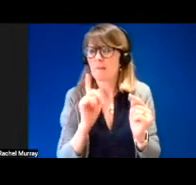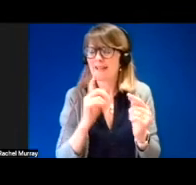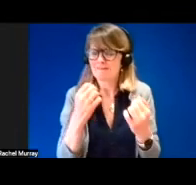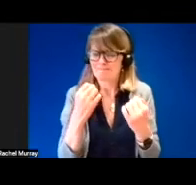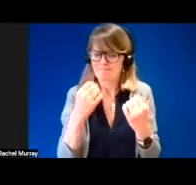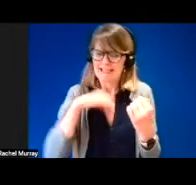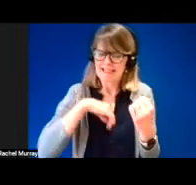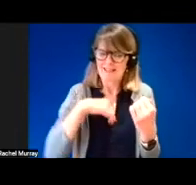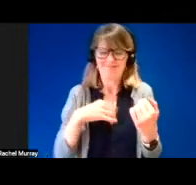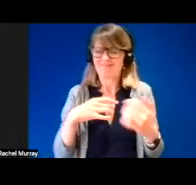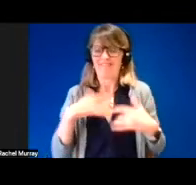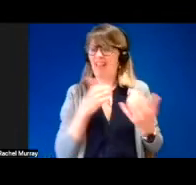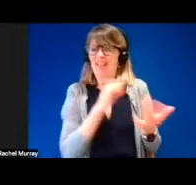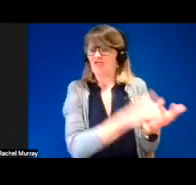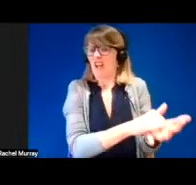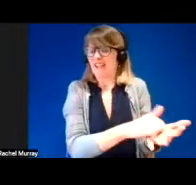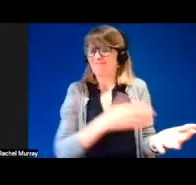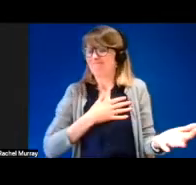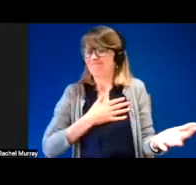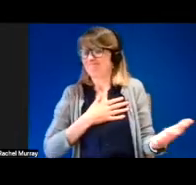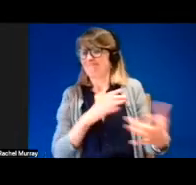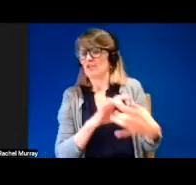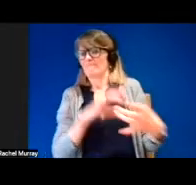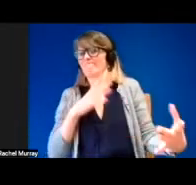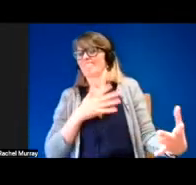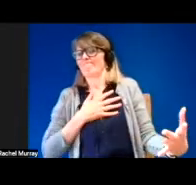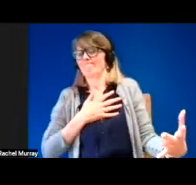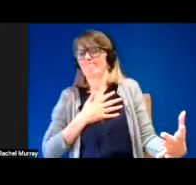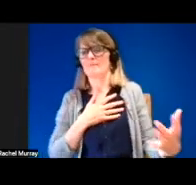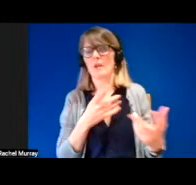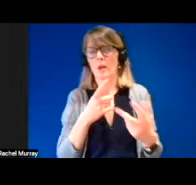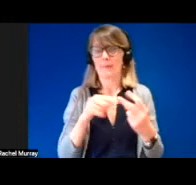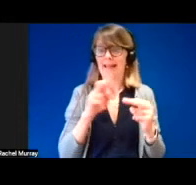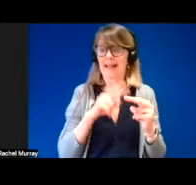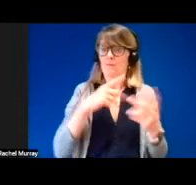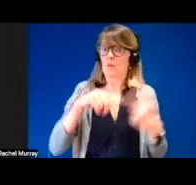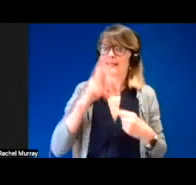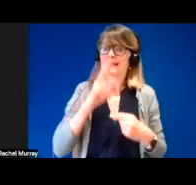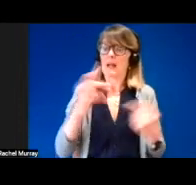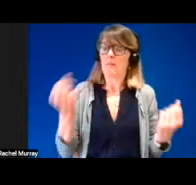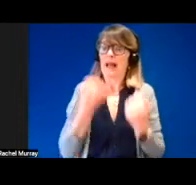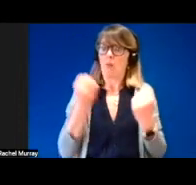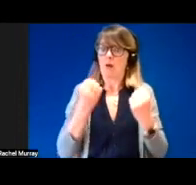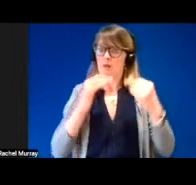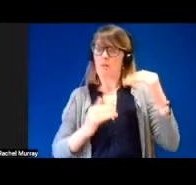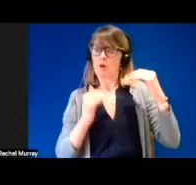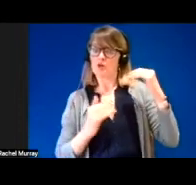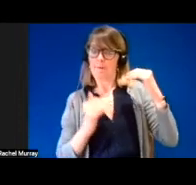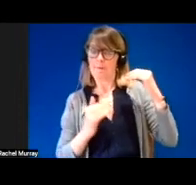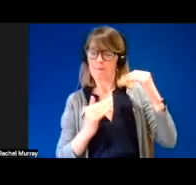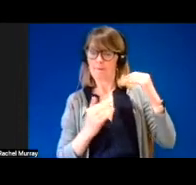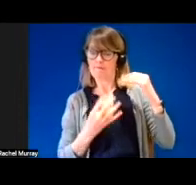However, if we begin to see power as the bottom 4 things, being taken